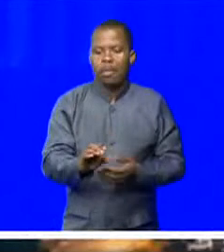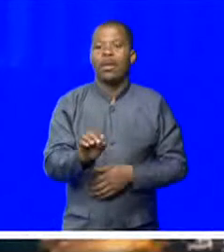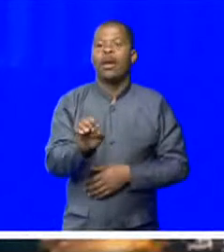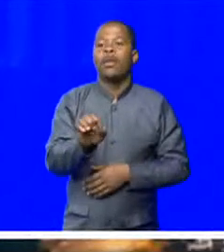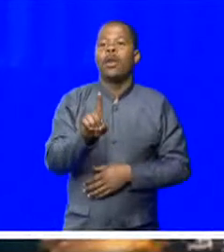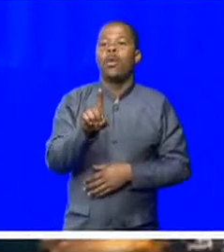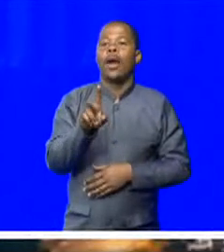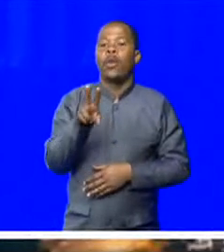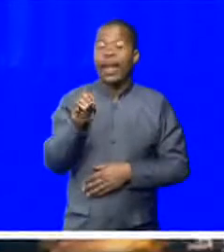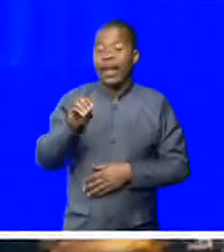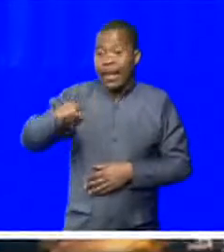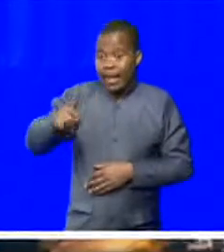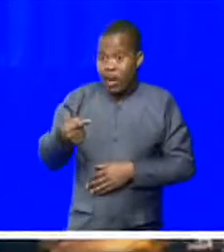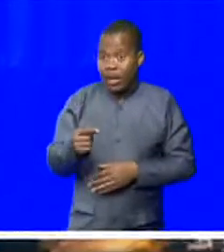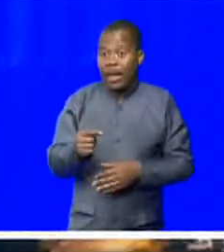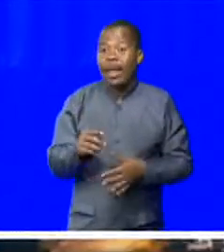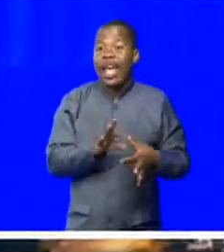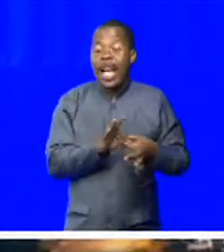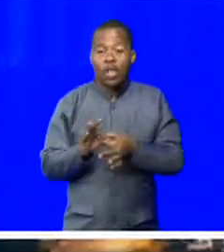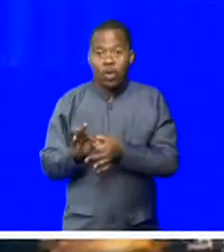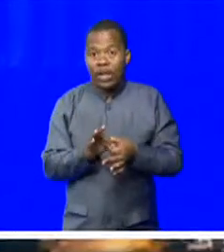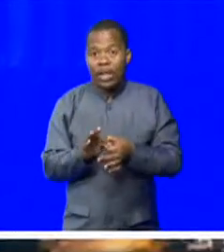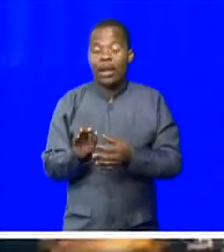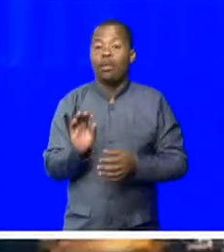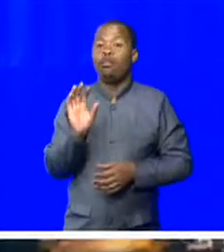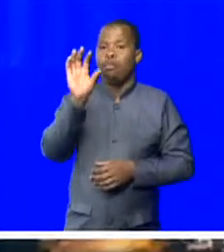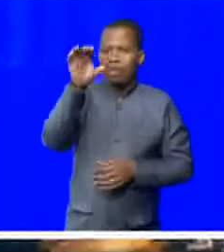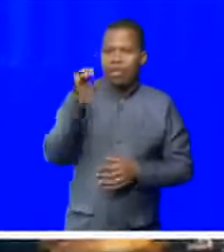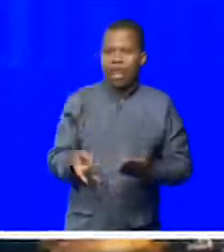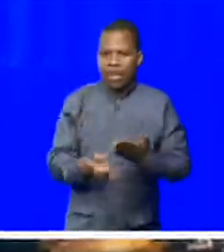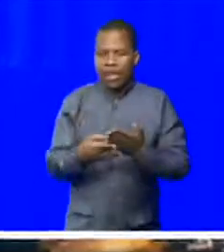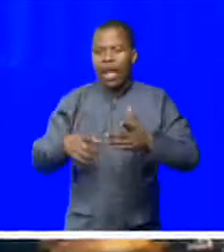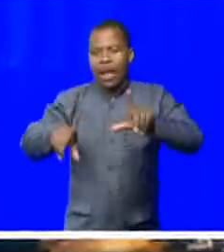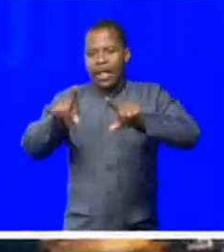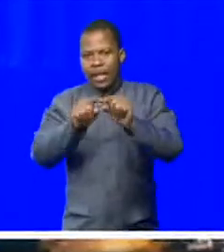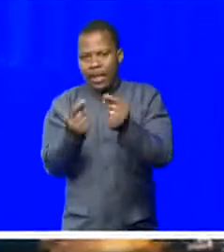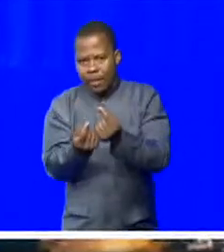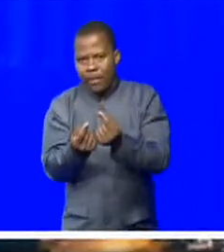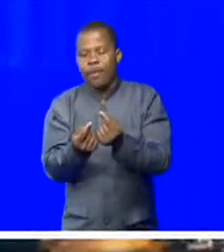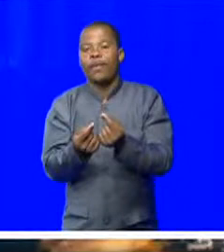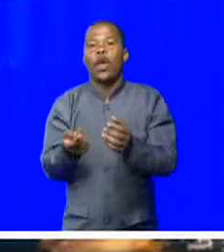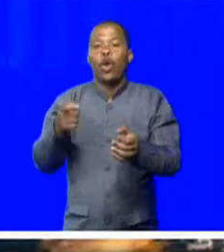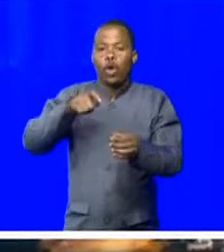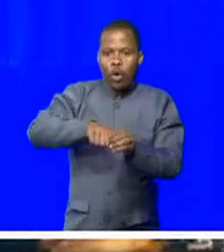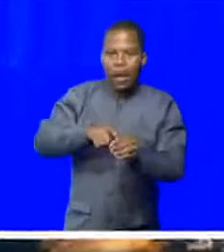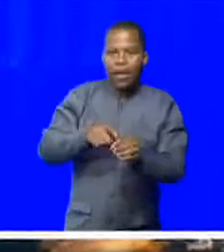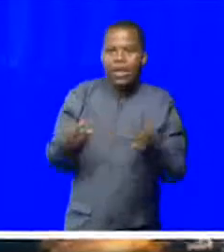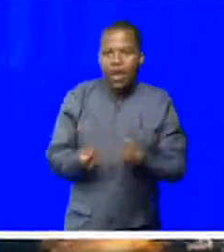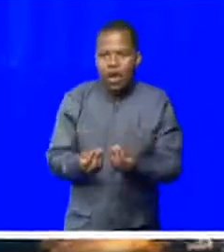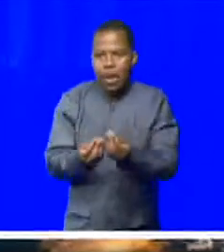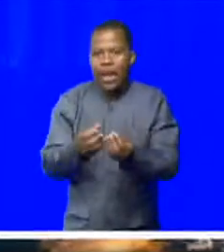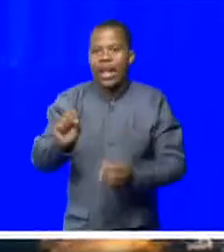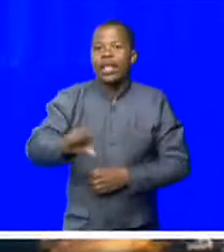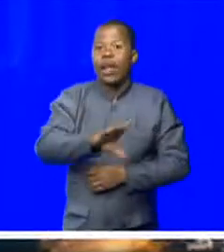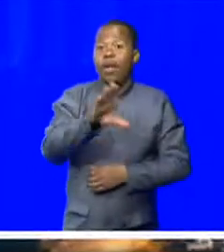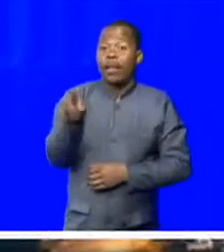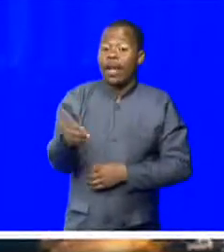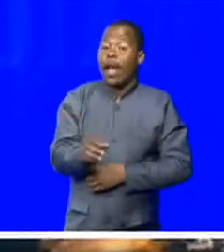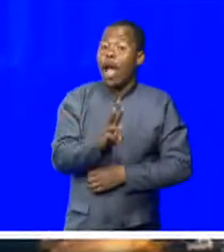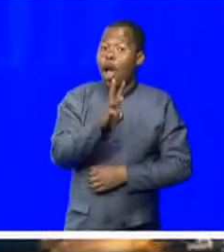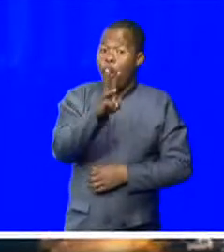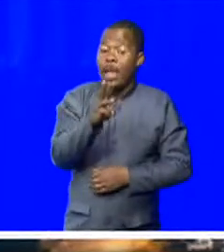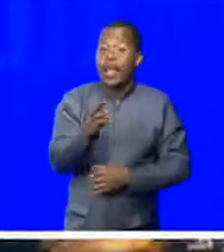Malangeni in Netball Association to assist the national team for preparations of the World Cup qualifiers in the Republic of South